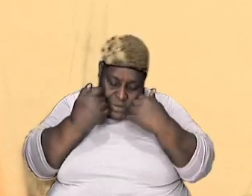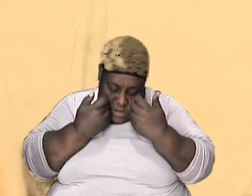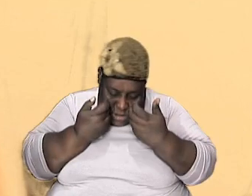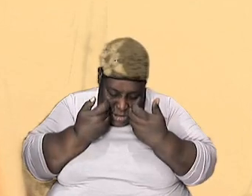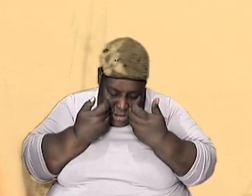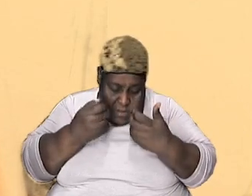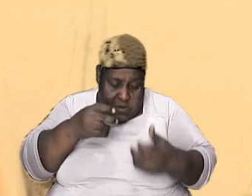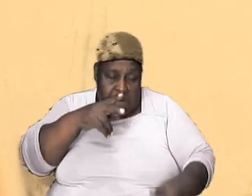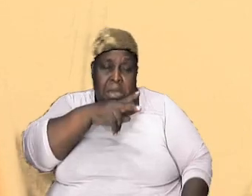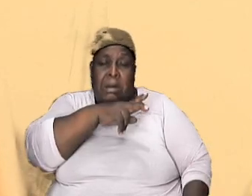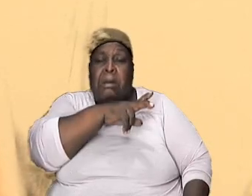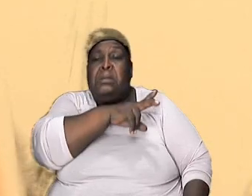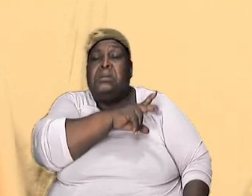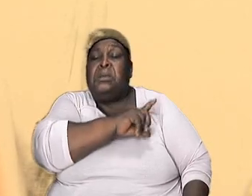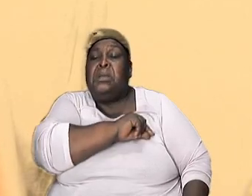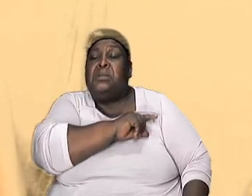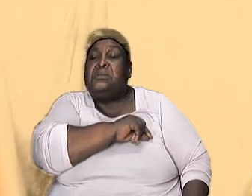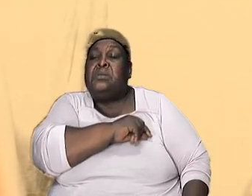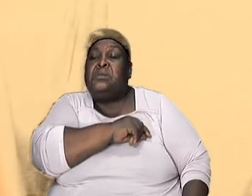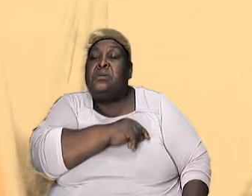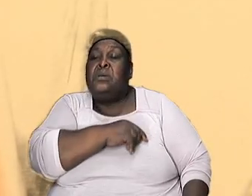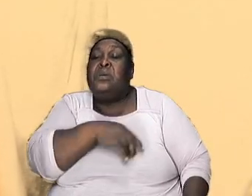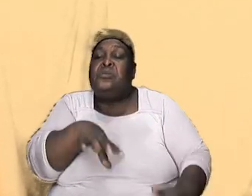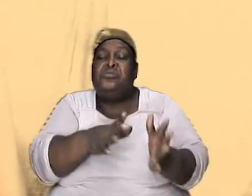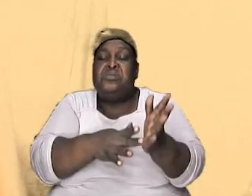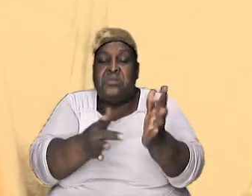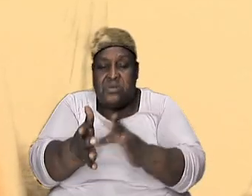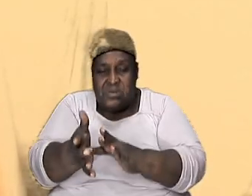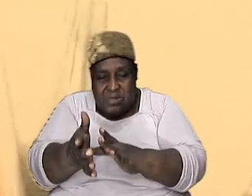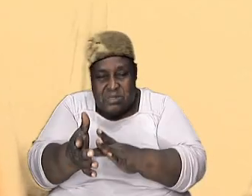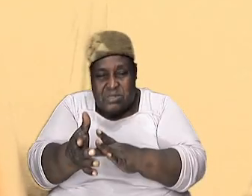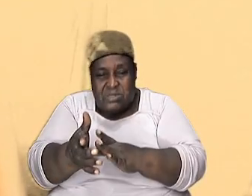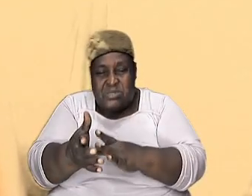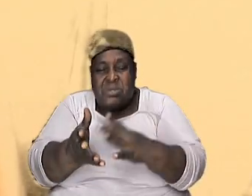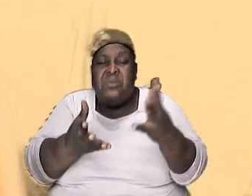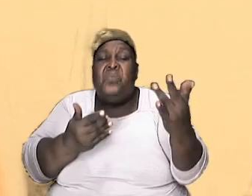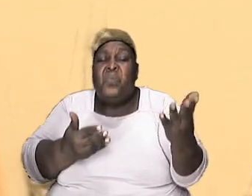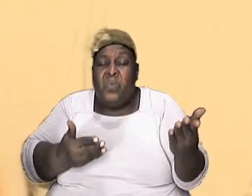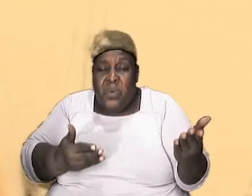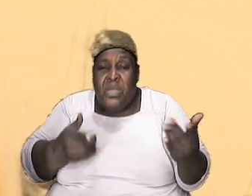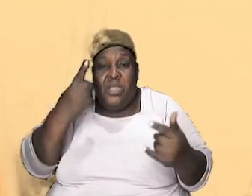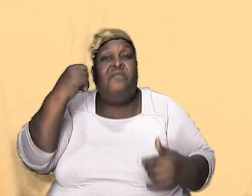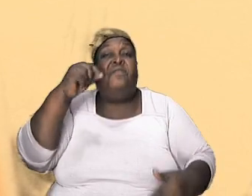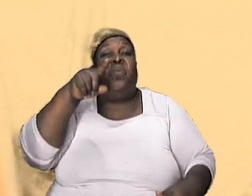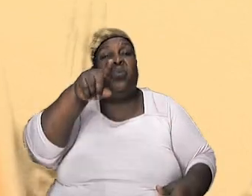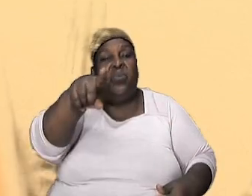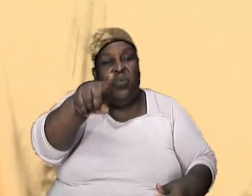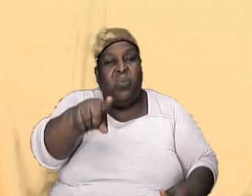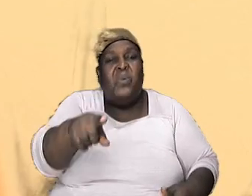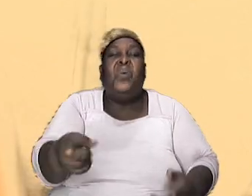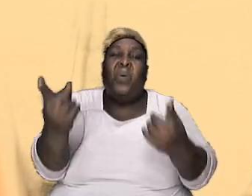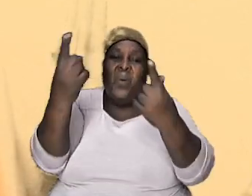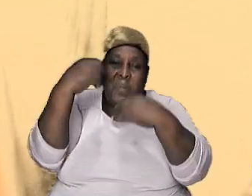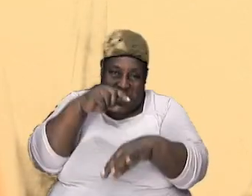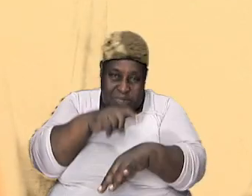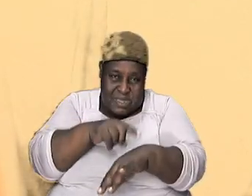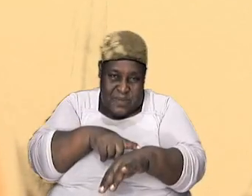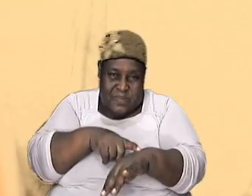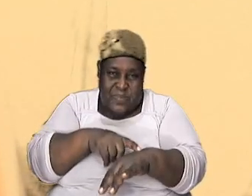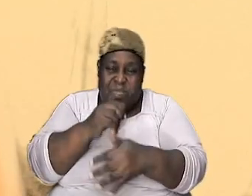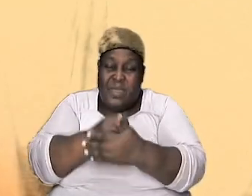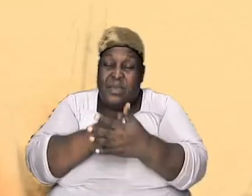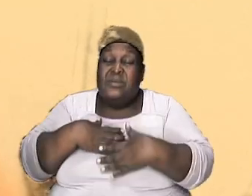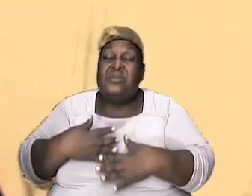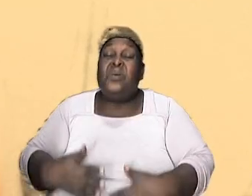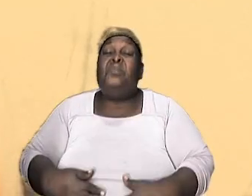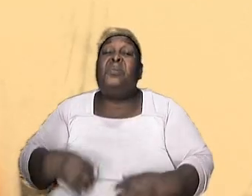But remember that there's a Jesus sitting on the well, waiting for you to come at that time. There's somebody